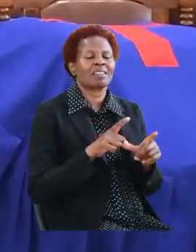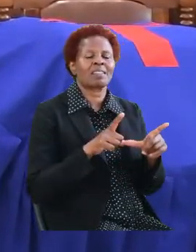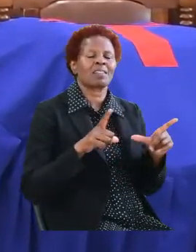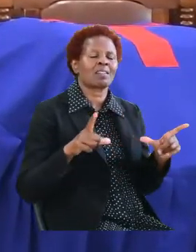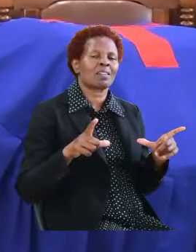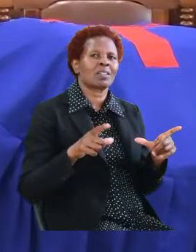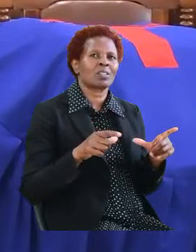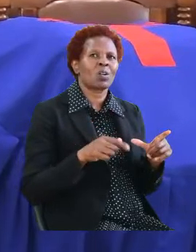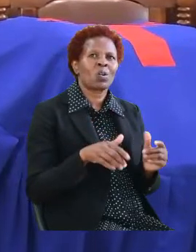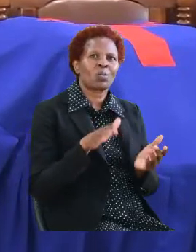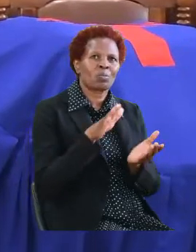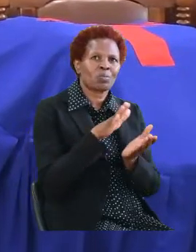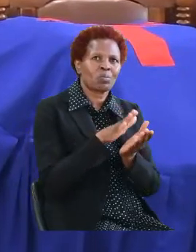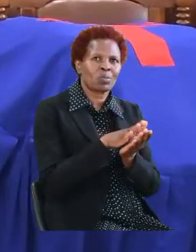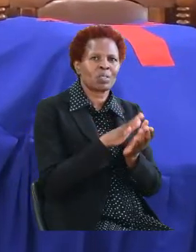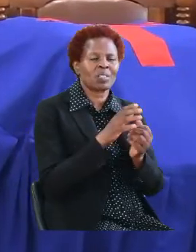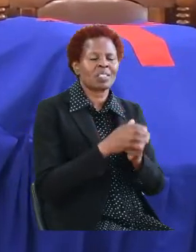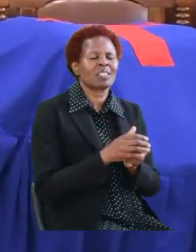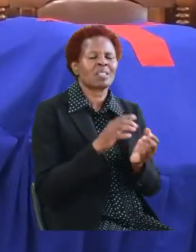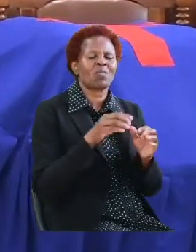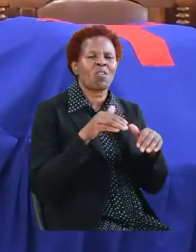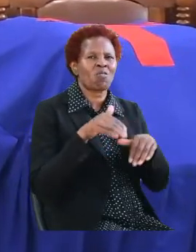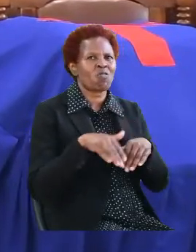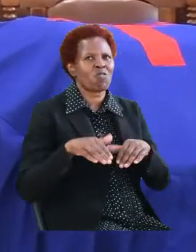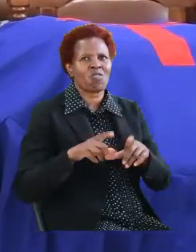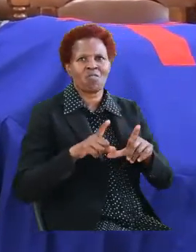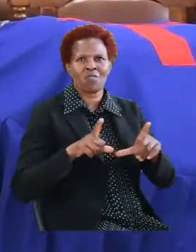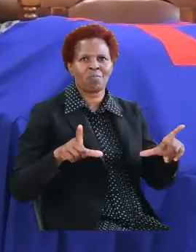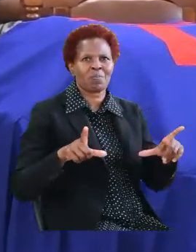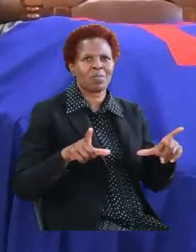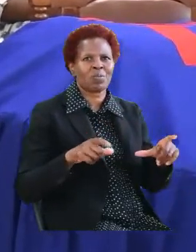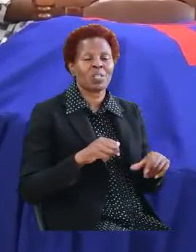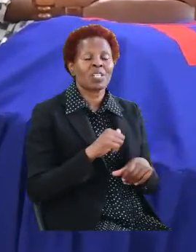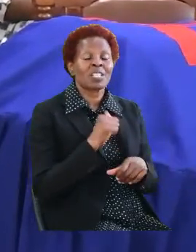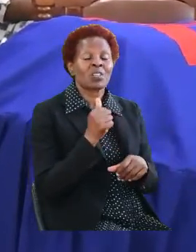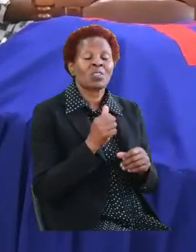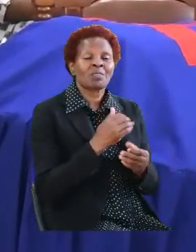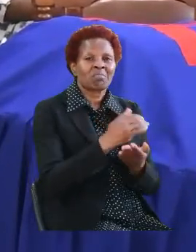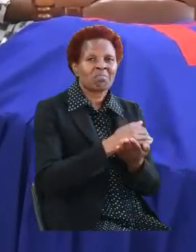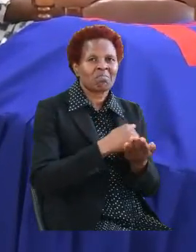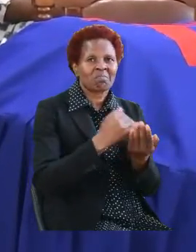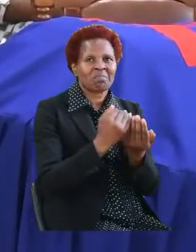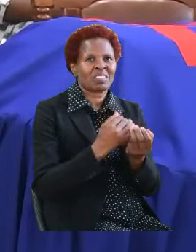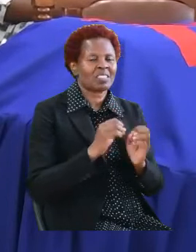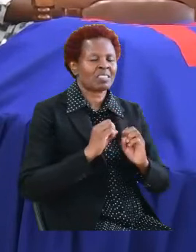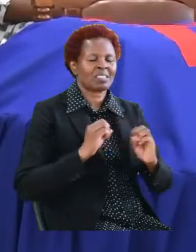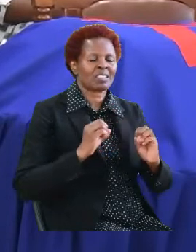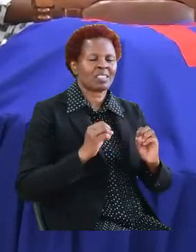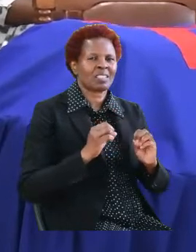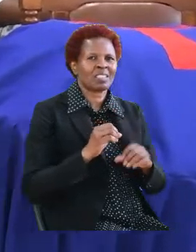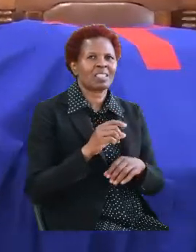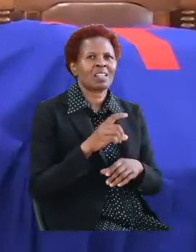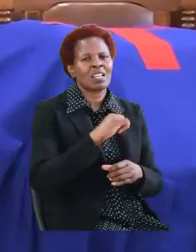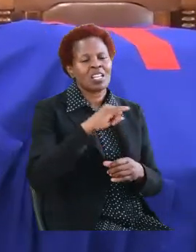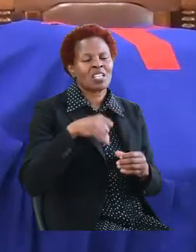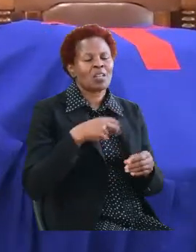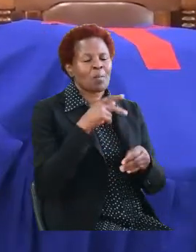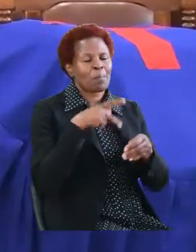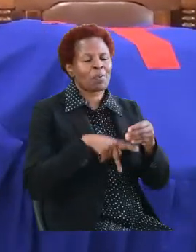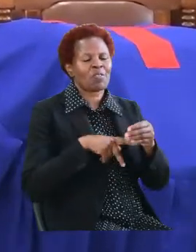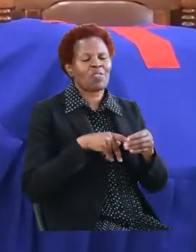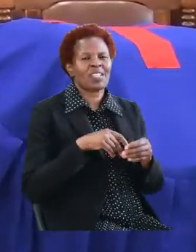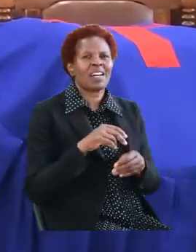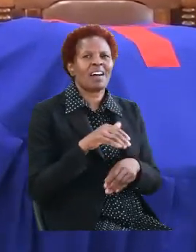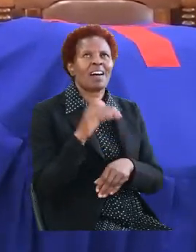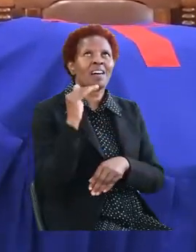all in the harvest, in our chambers. We did not harvest anything. And Jeremiah asks the Lord, what is